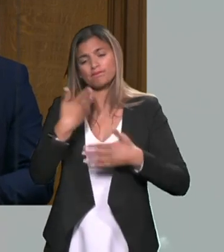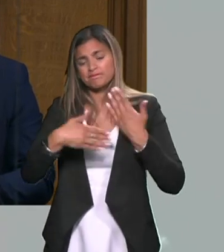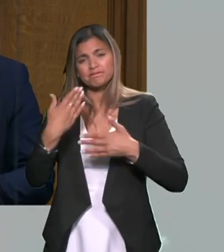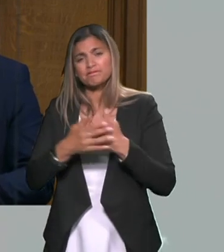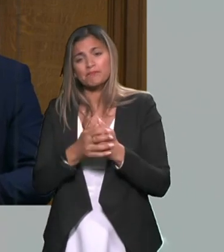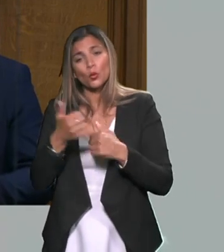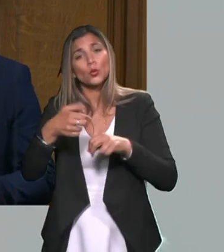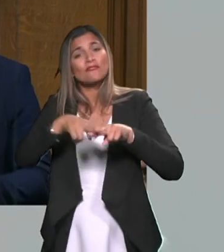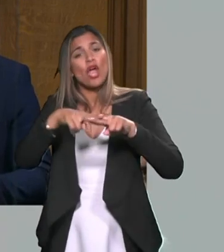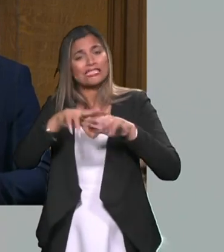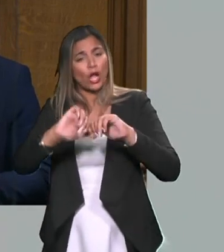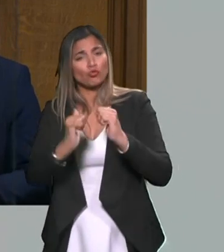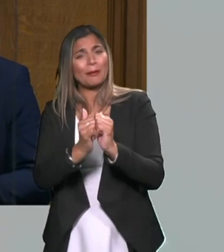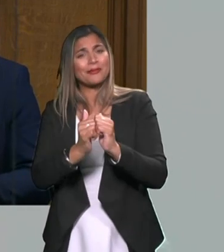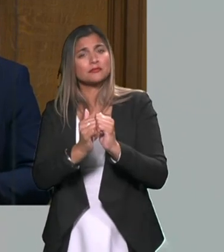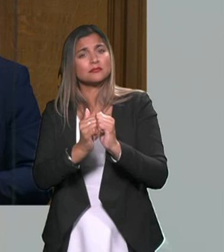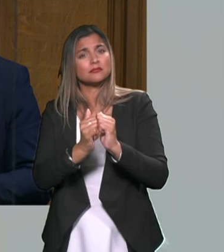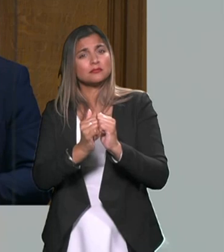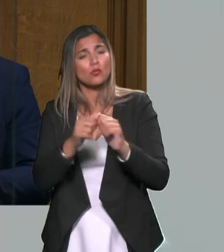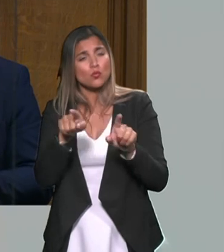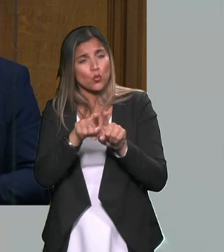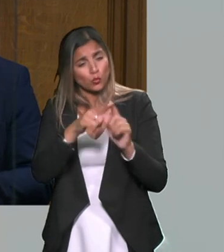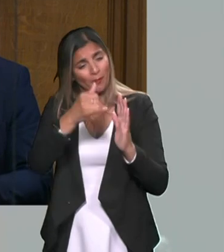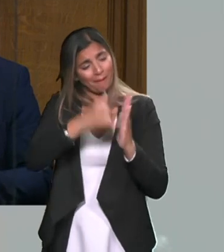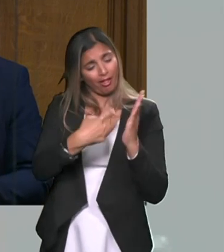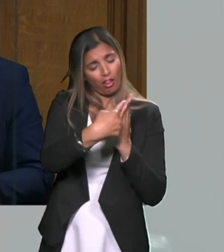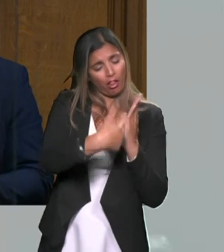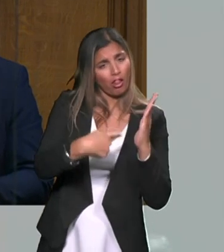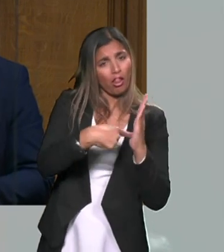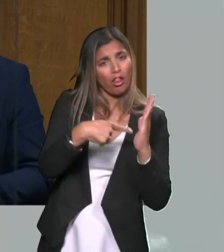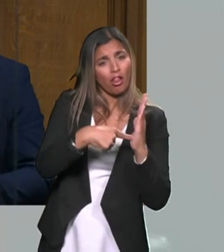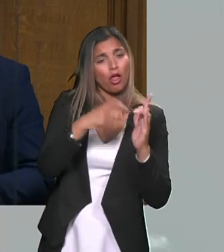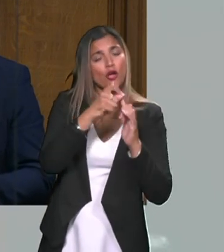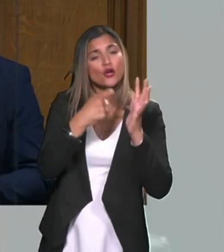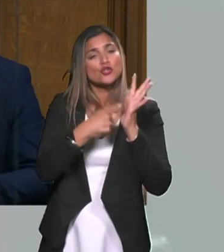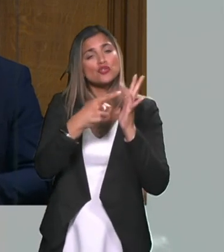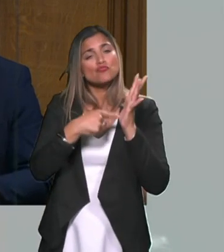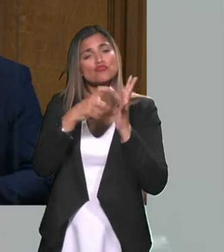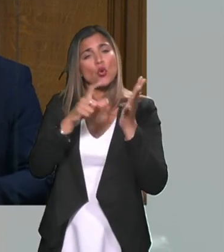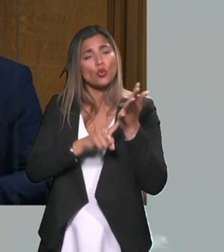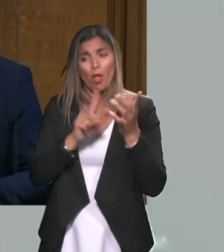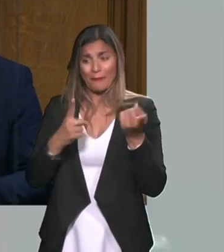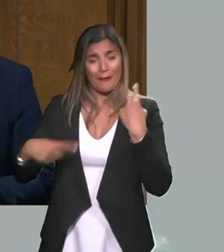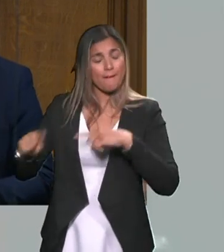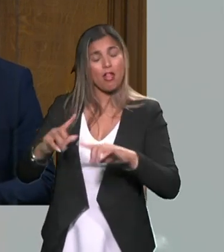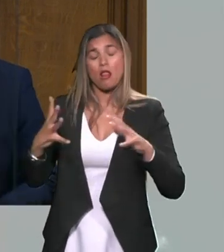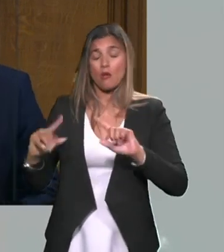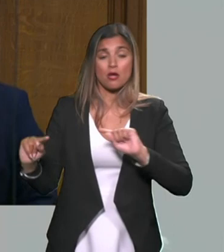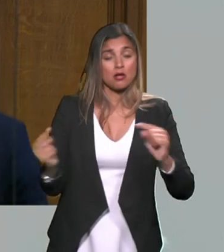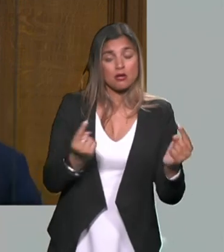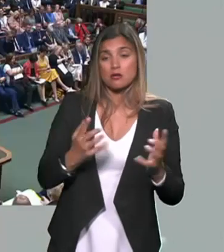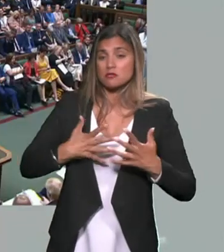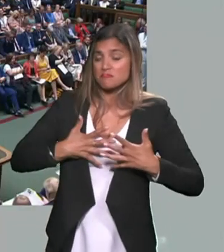undermined, an unwanted protocol bill has been imposed upon the people and businesses of Northern Ireland, and Anglo-Irish relations are in their worst state for 40